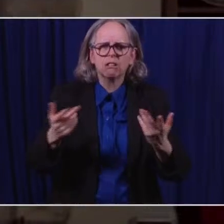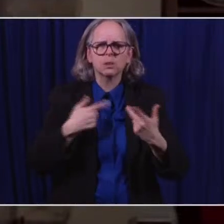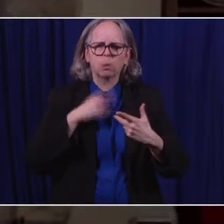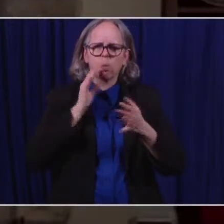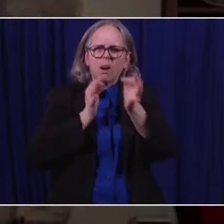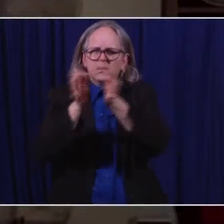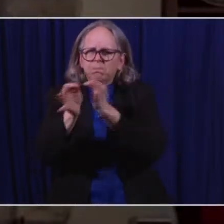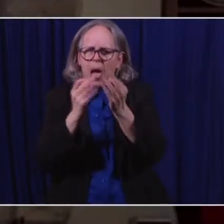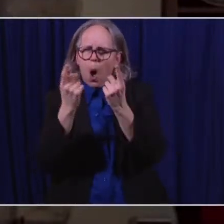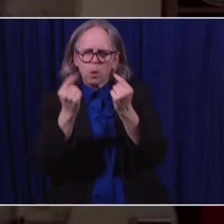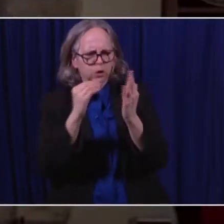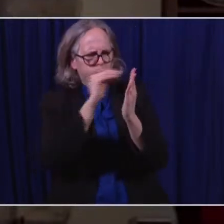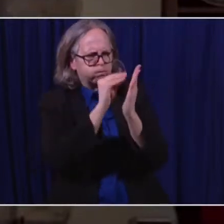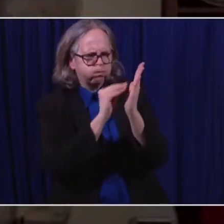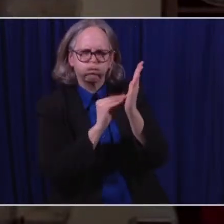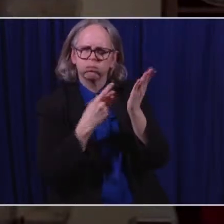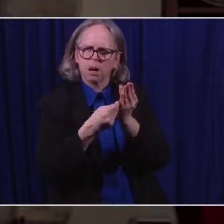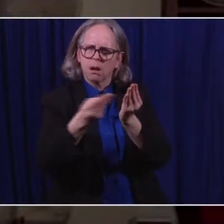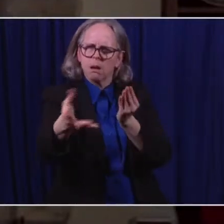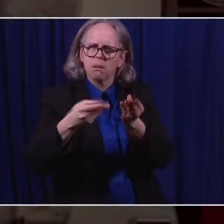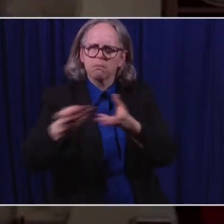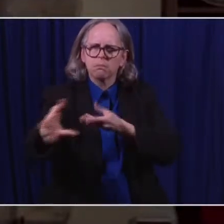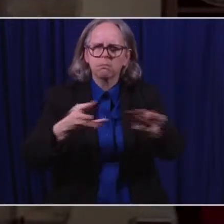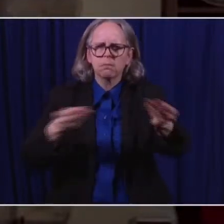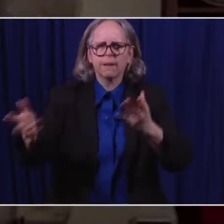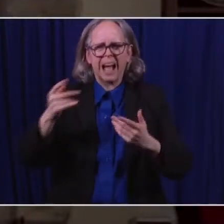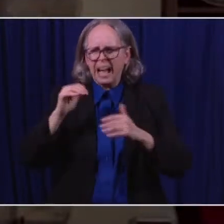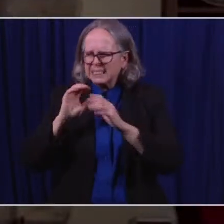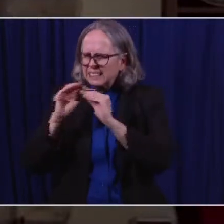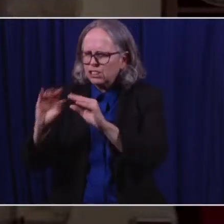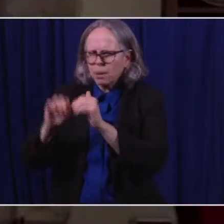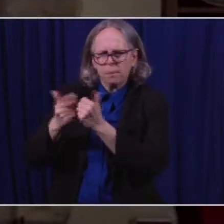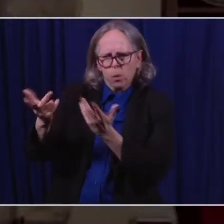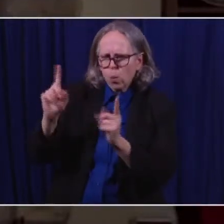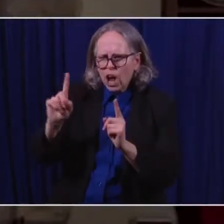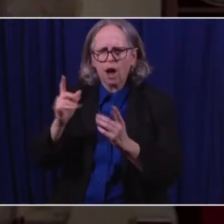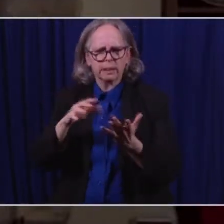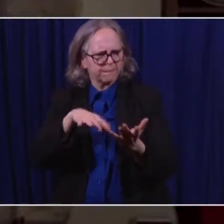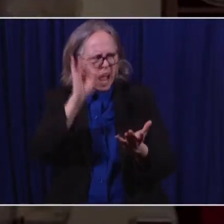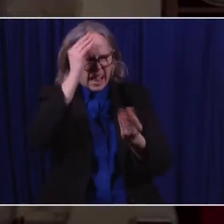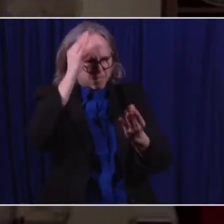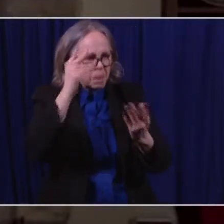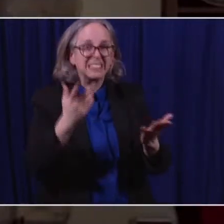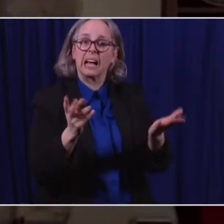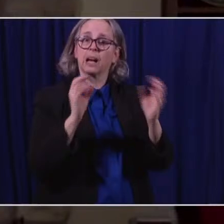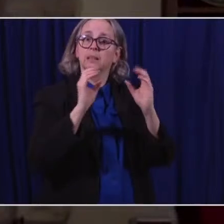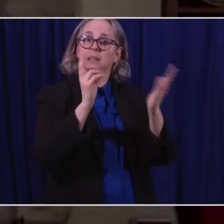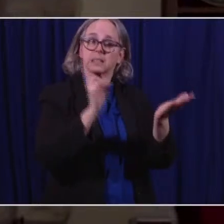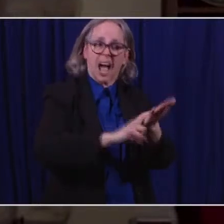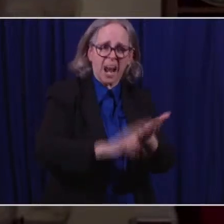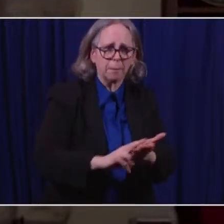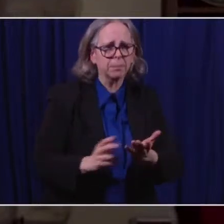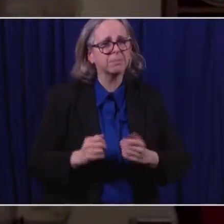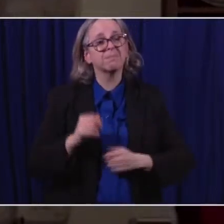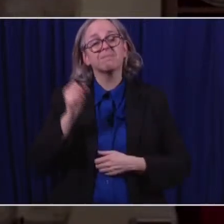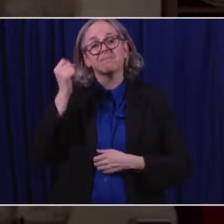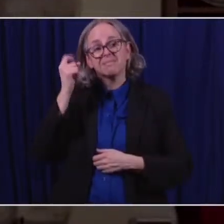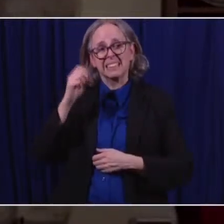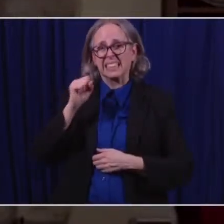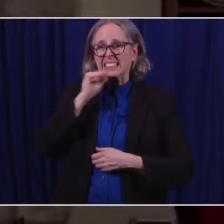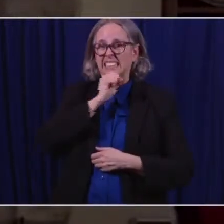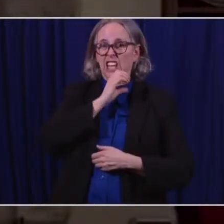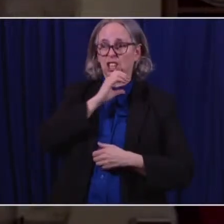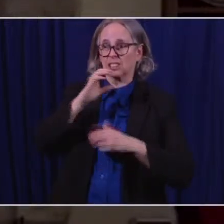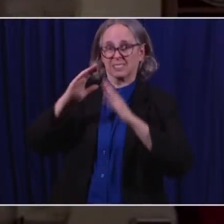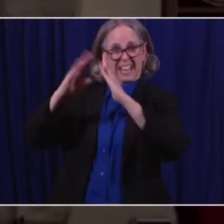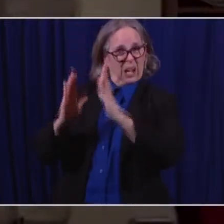up for appointments for that clinic. In addition to these upcoming senior housing clinics, we have intentionally distributed